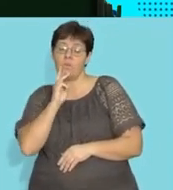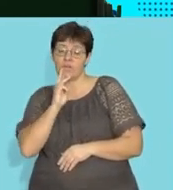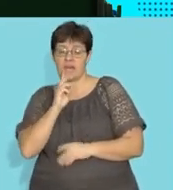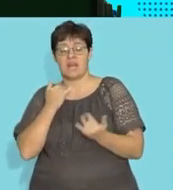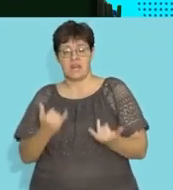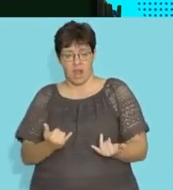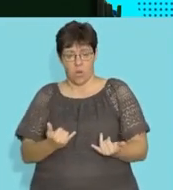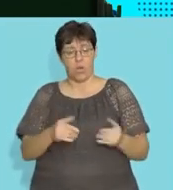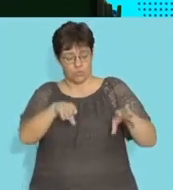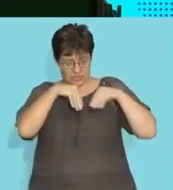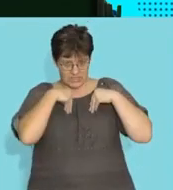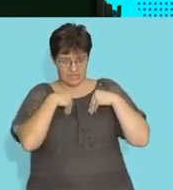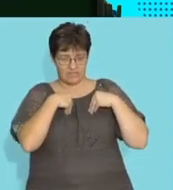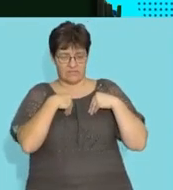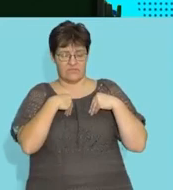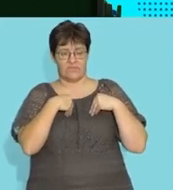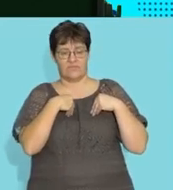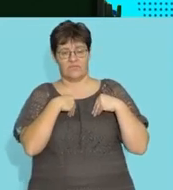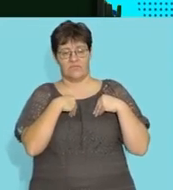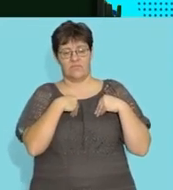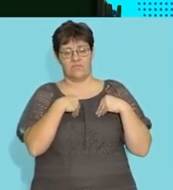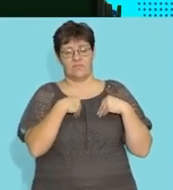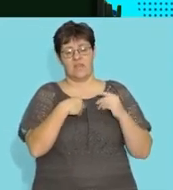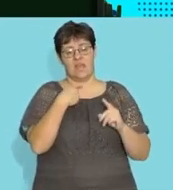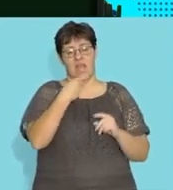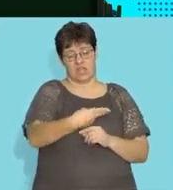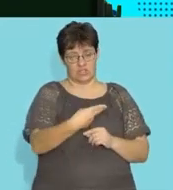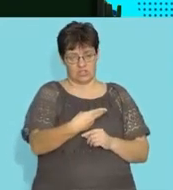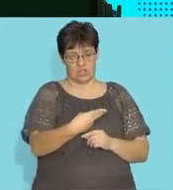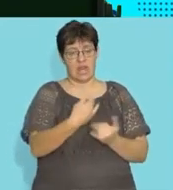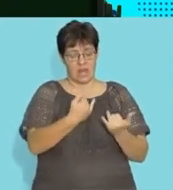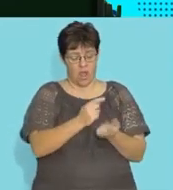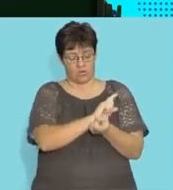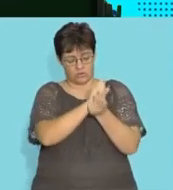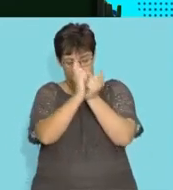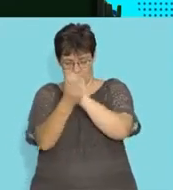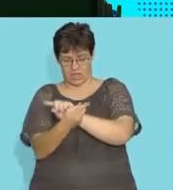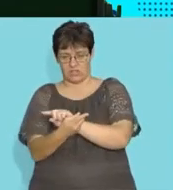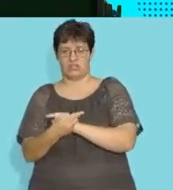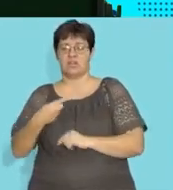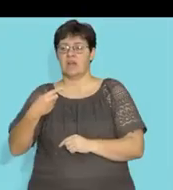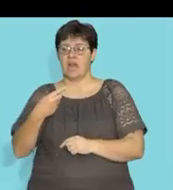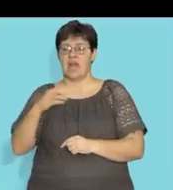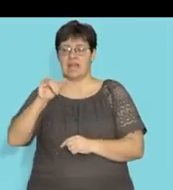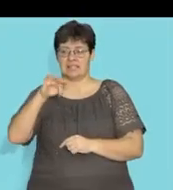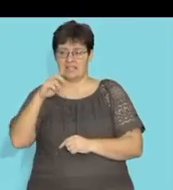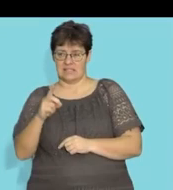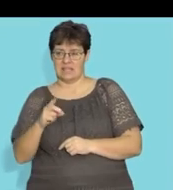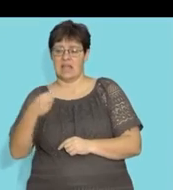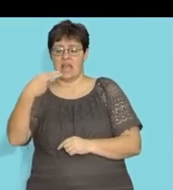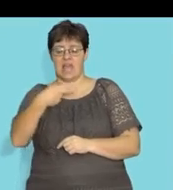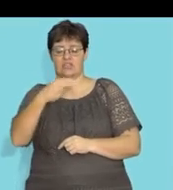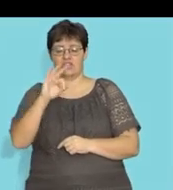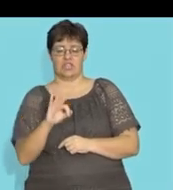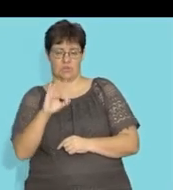the water will now receive or accept a proton and becomes hydronium ion,